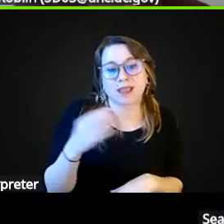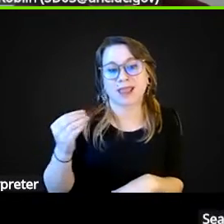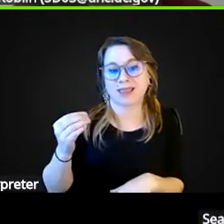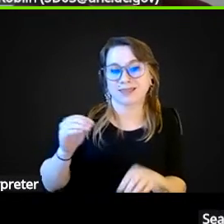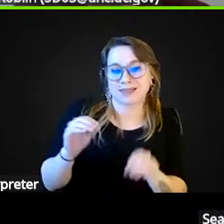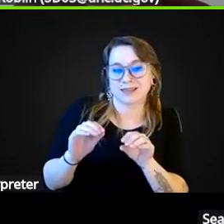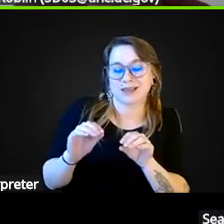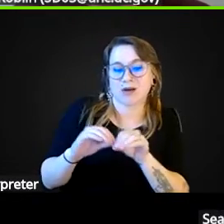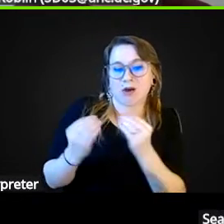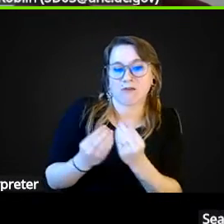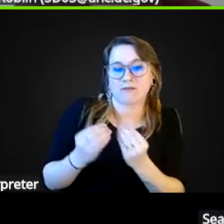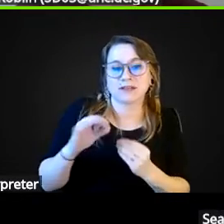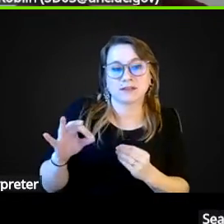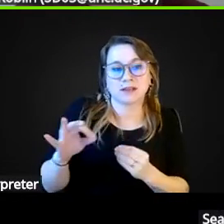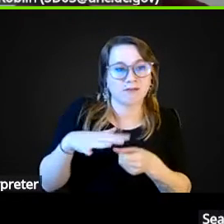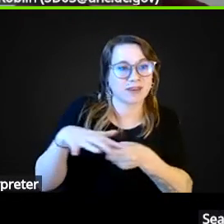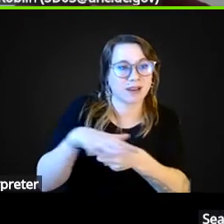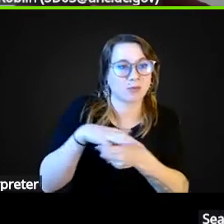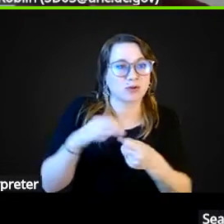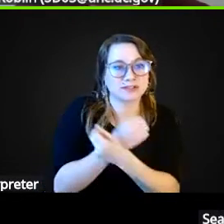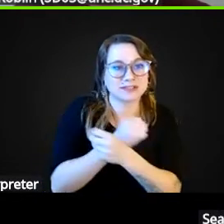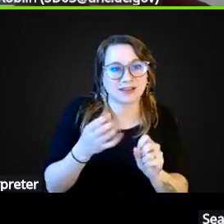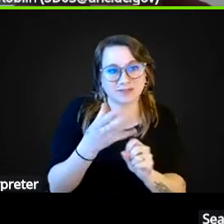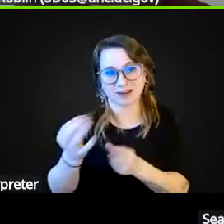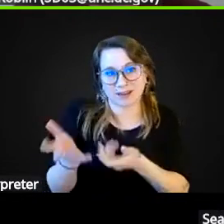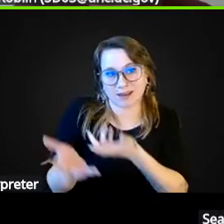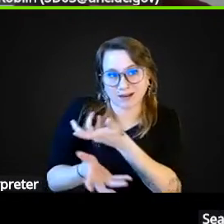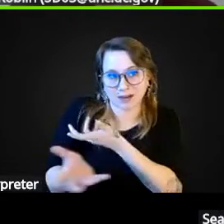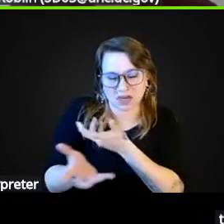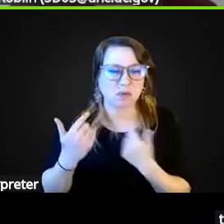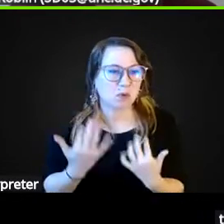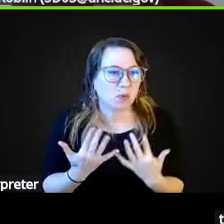Safety and Engagement, but we're waiting on a handful more